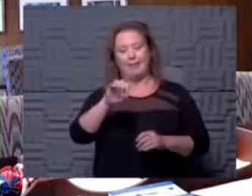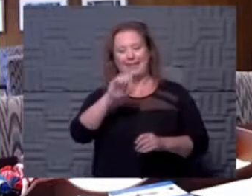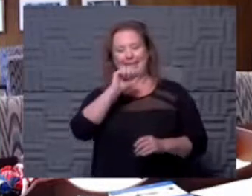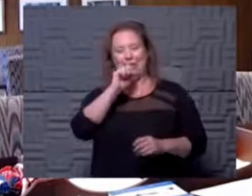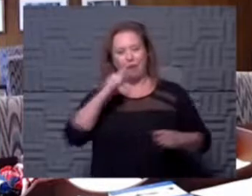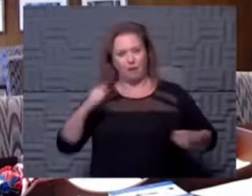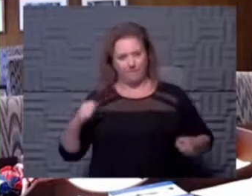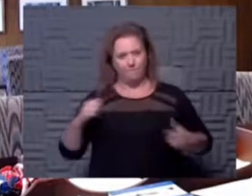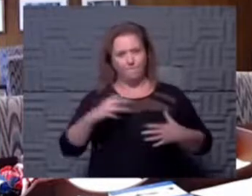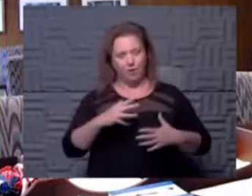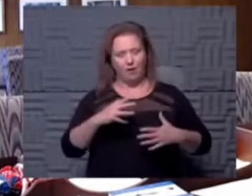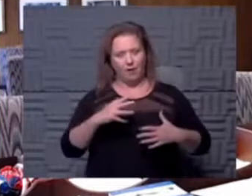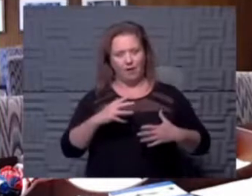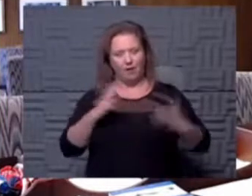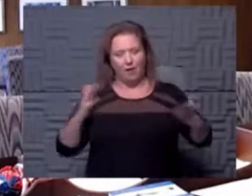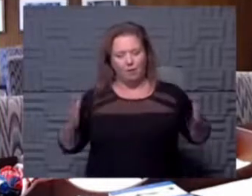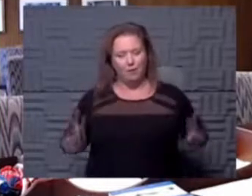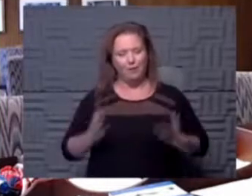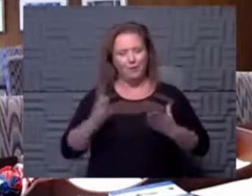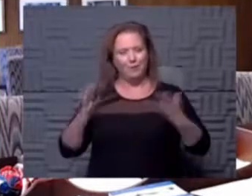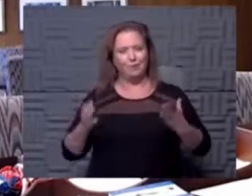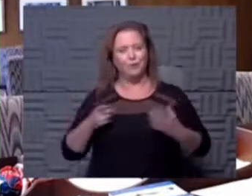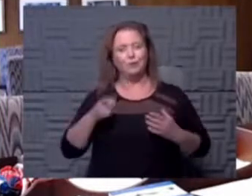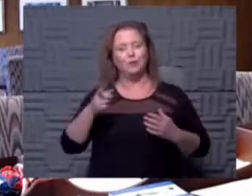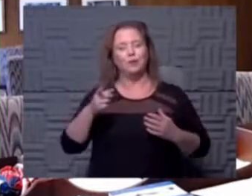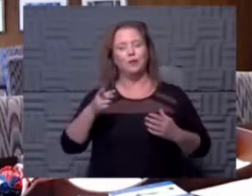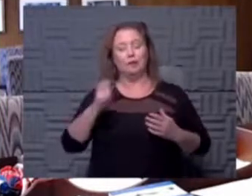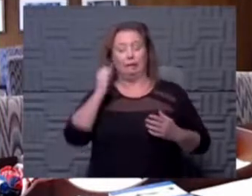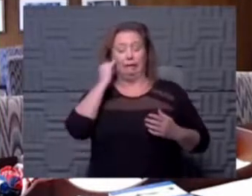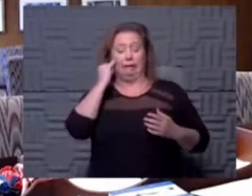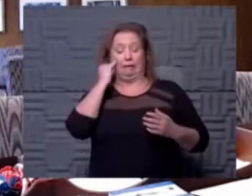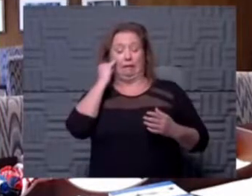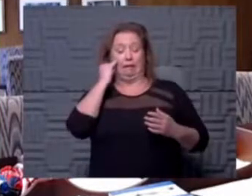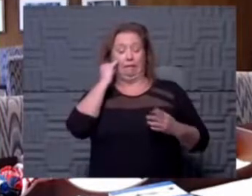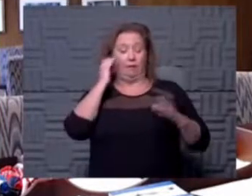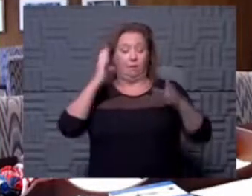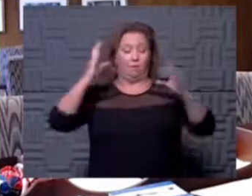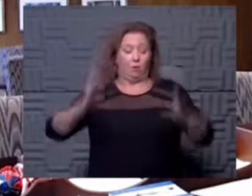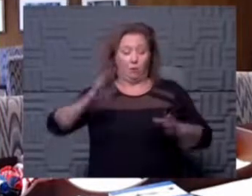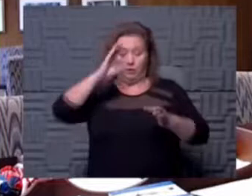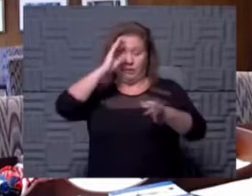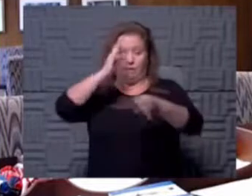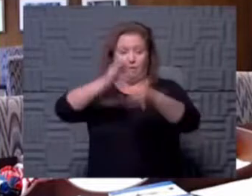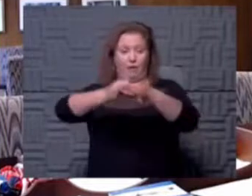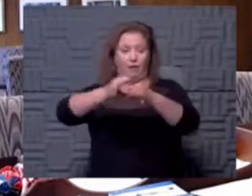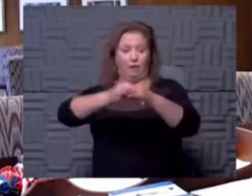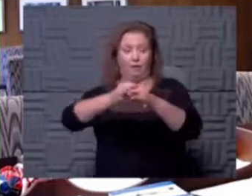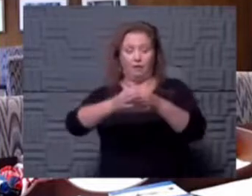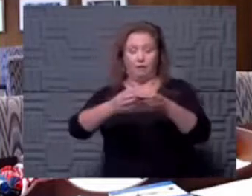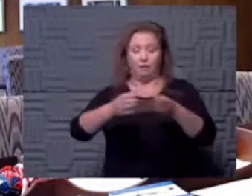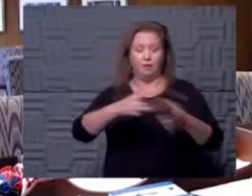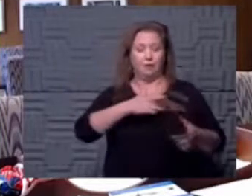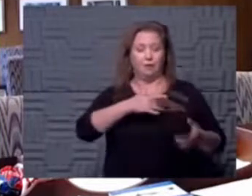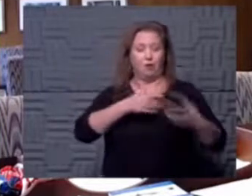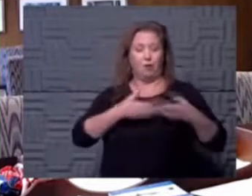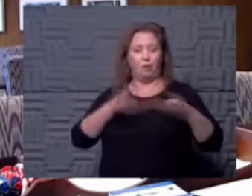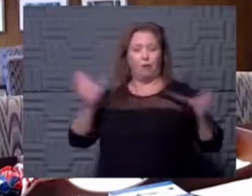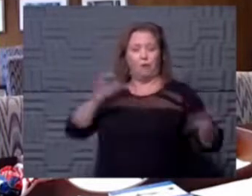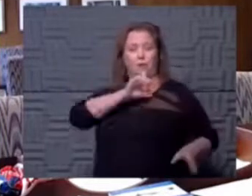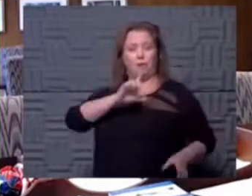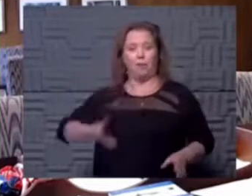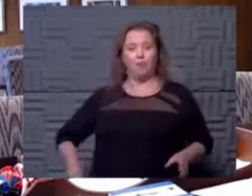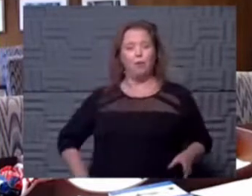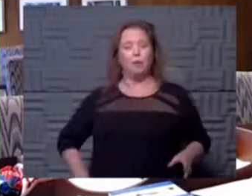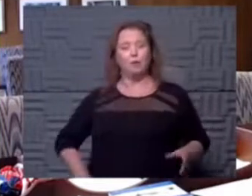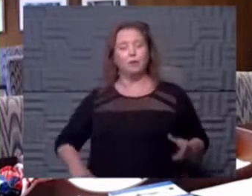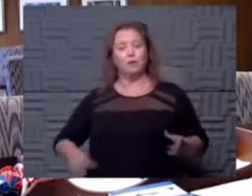I would encourage him just to, if he is a person of faith, to open his heart to the Lord,